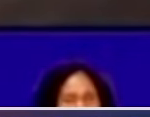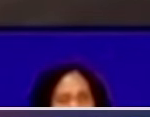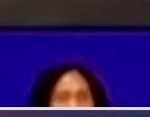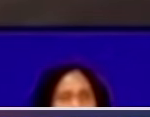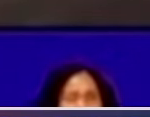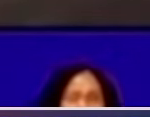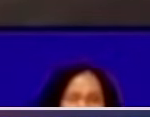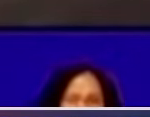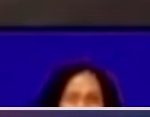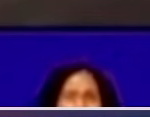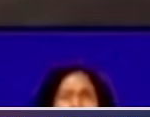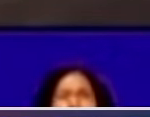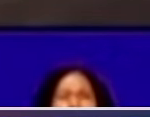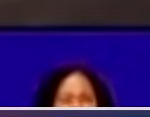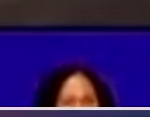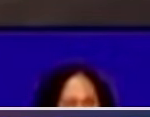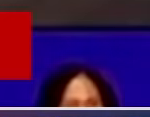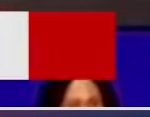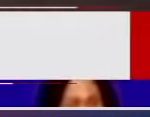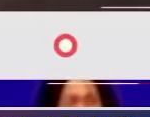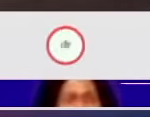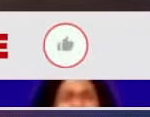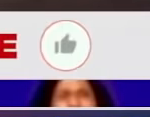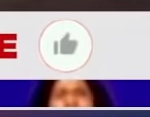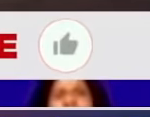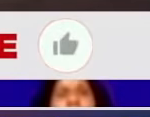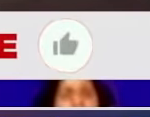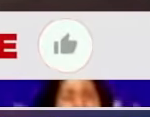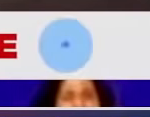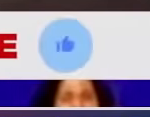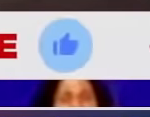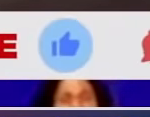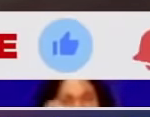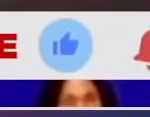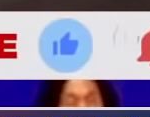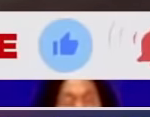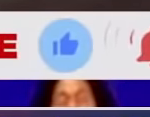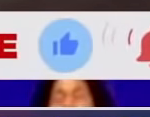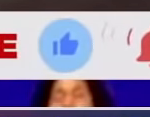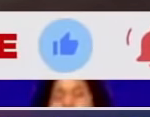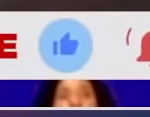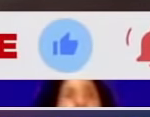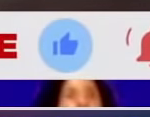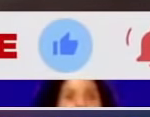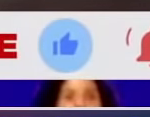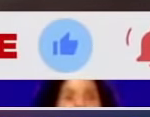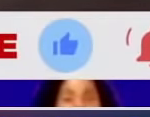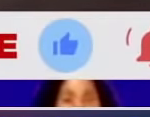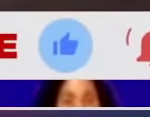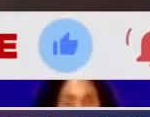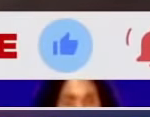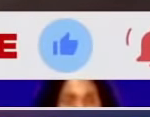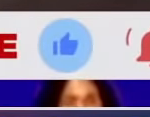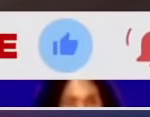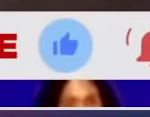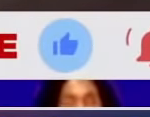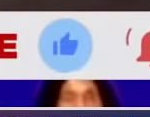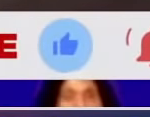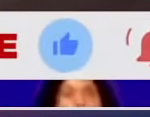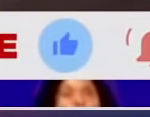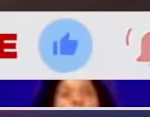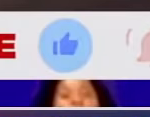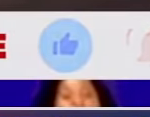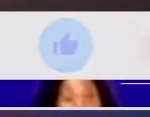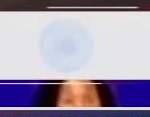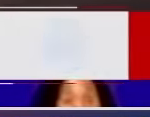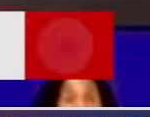Red Tape Impact Assessment bill, our Public Investment Corporation Amendment bill, our Small Enterprise Ombudsman bill, and